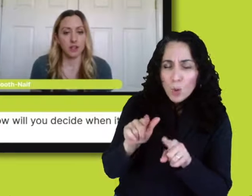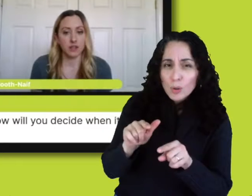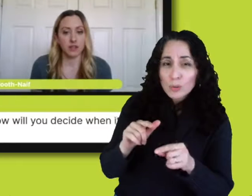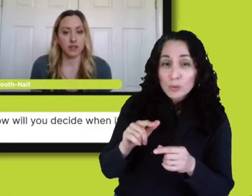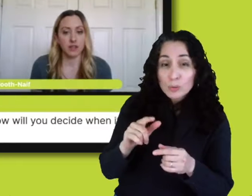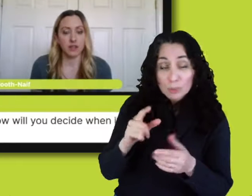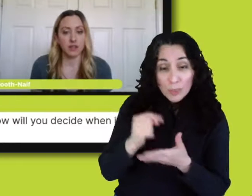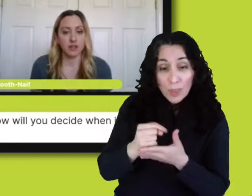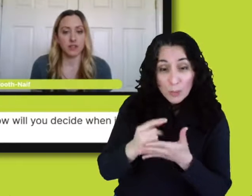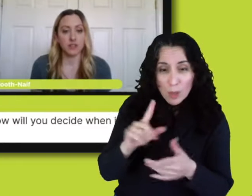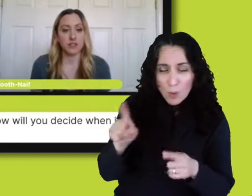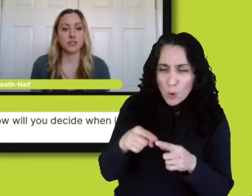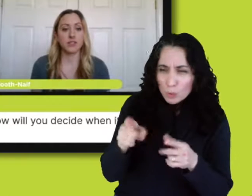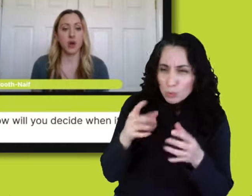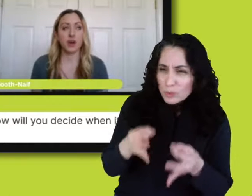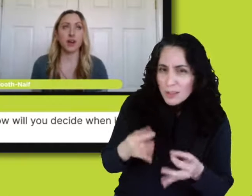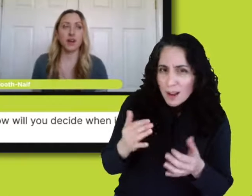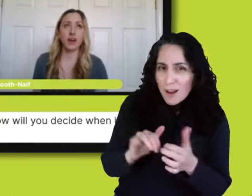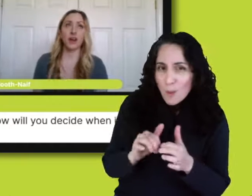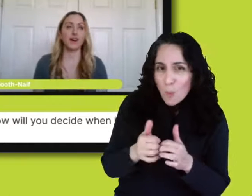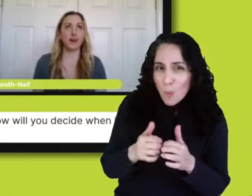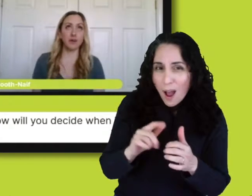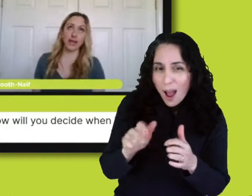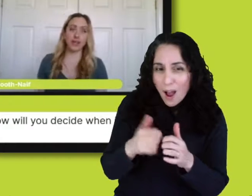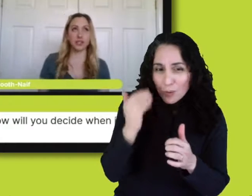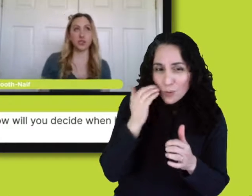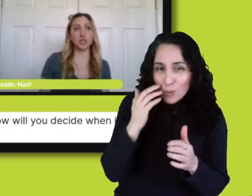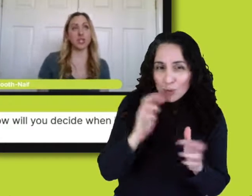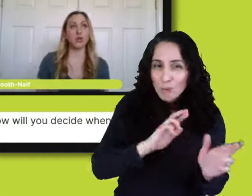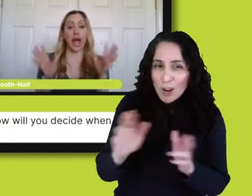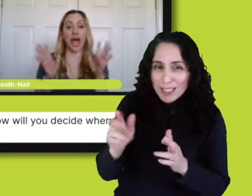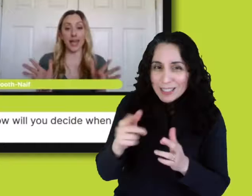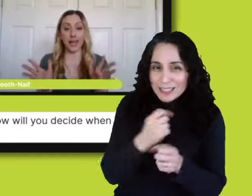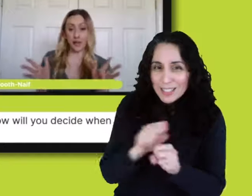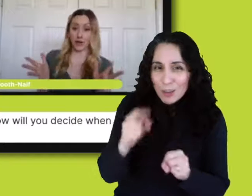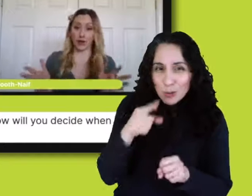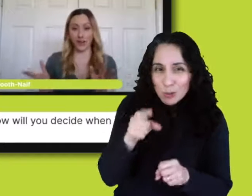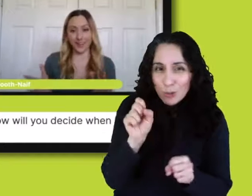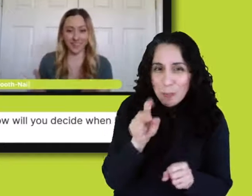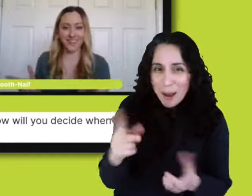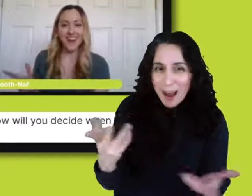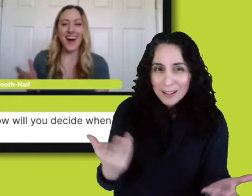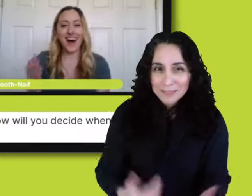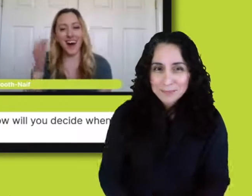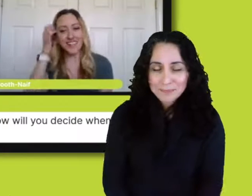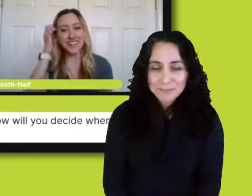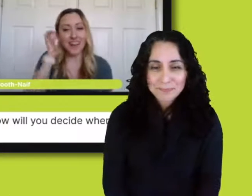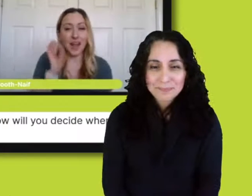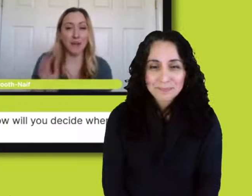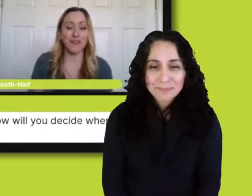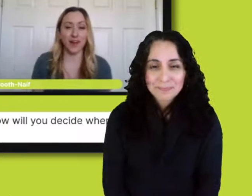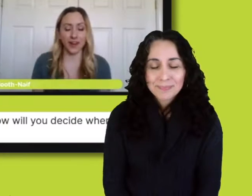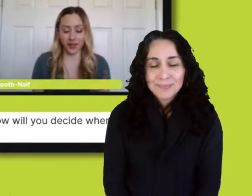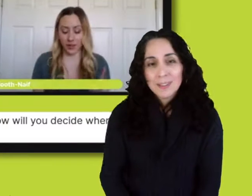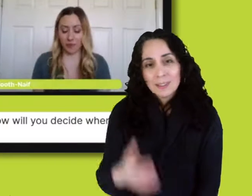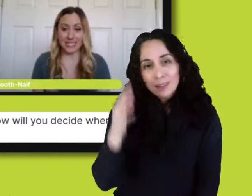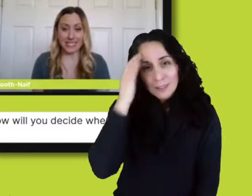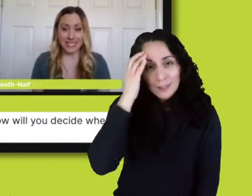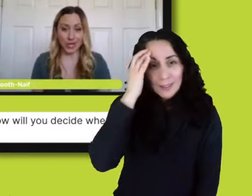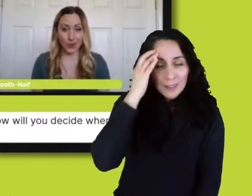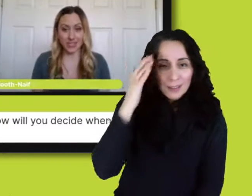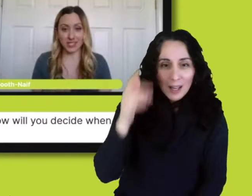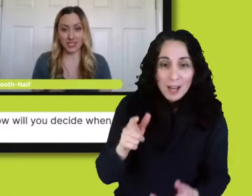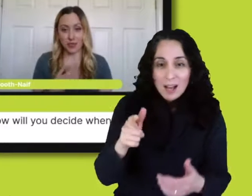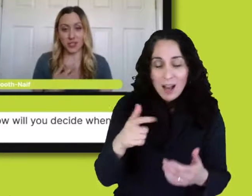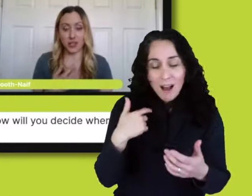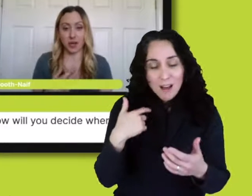it is safe to return? So, oh my gosh. So I had her all set up for her